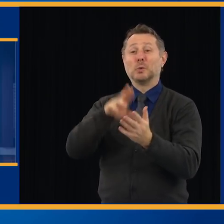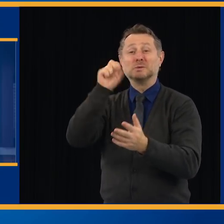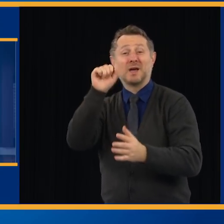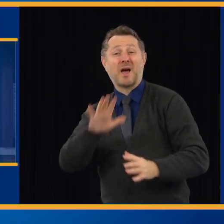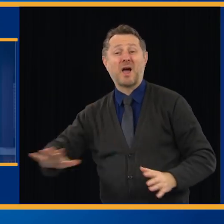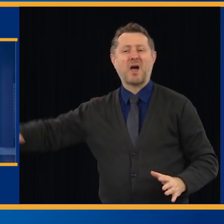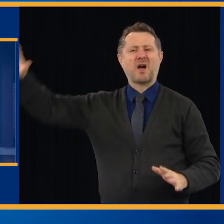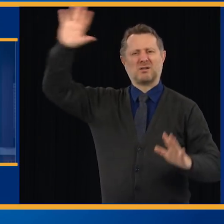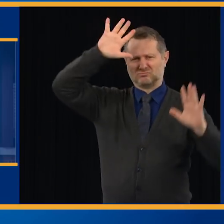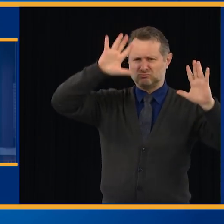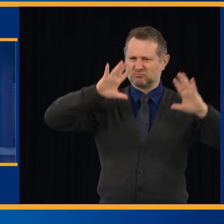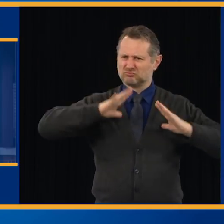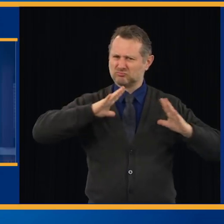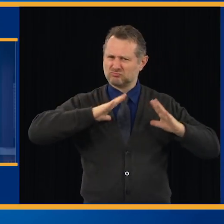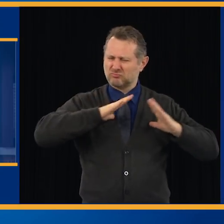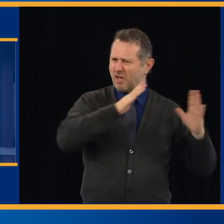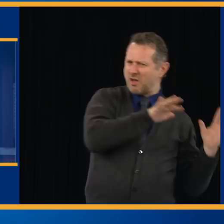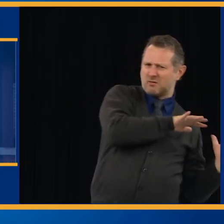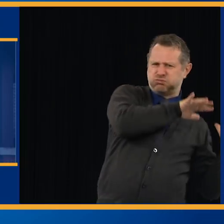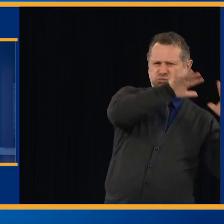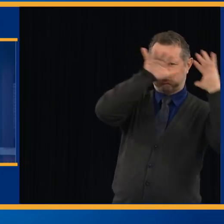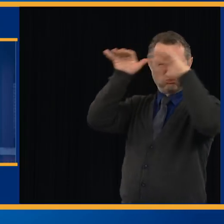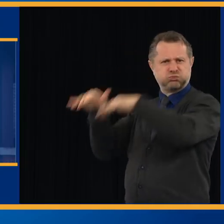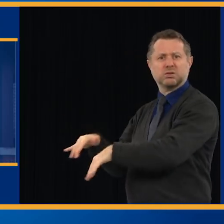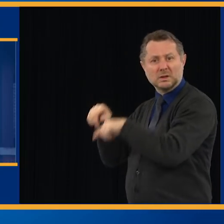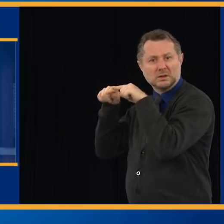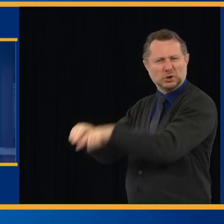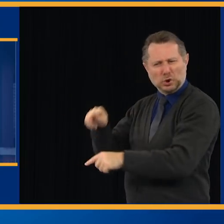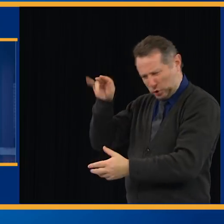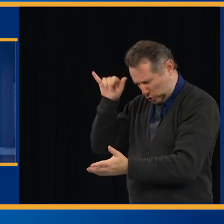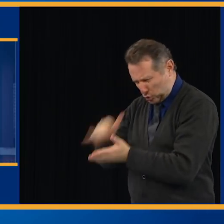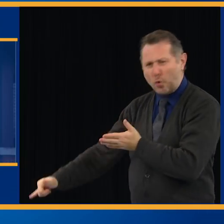we will come to New York to help.